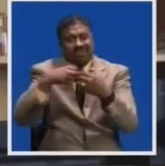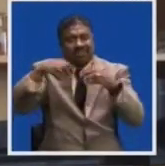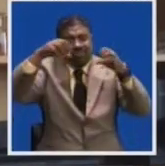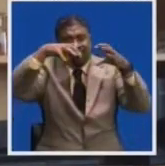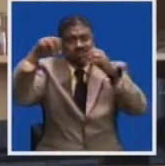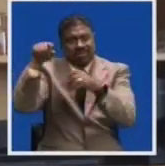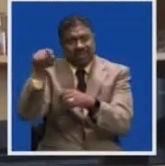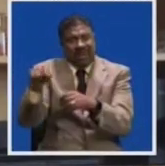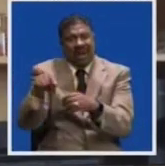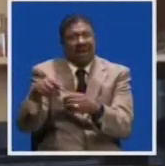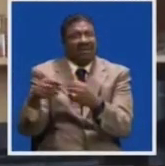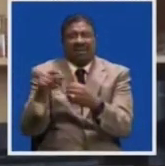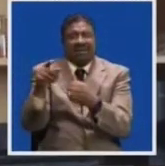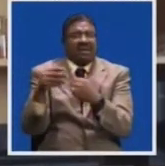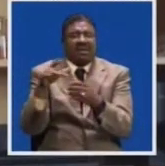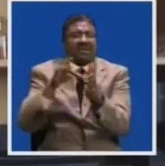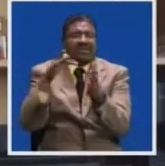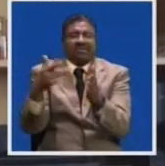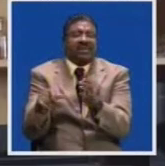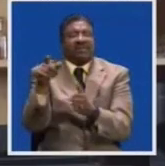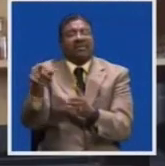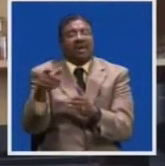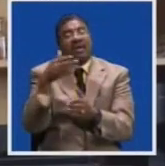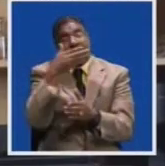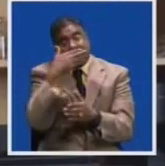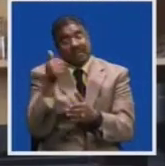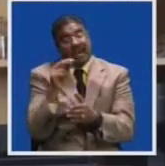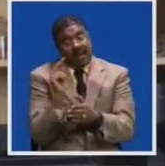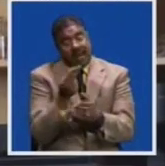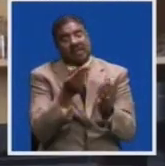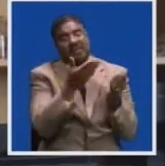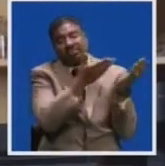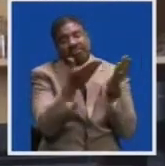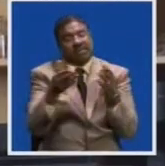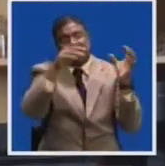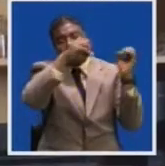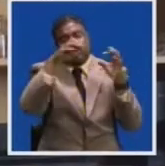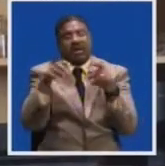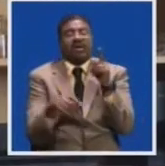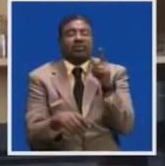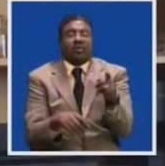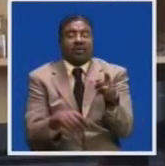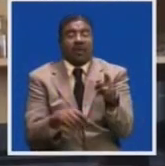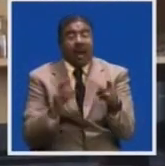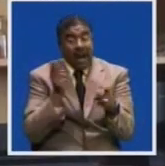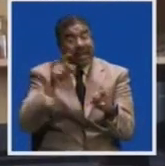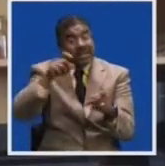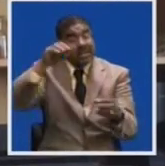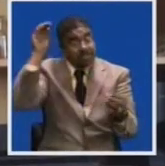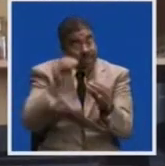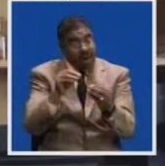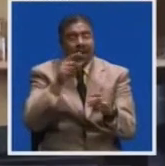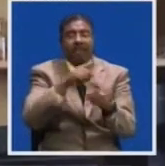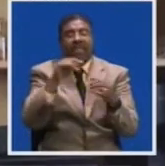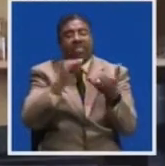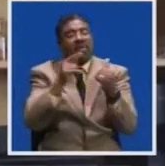get power from ZESCO. So we'll do everything possible, and they can't give us the full power that we need because they also have shortages